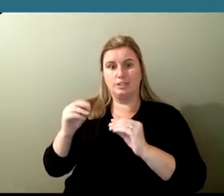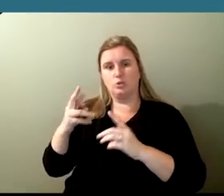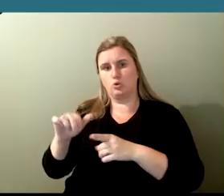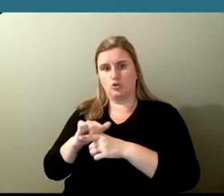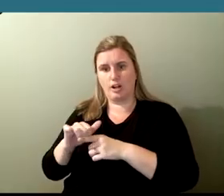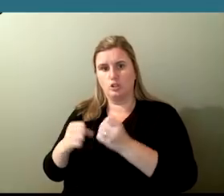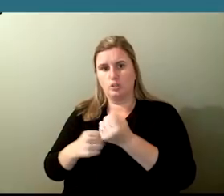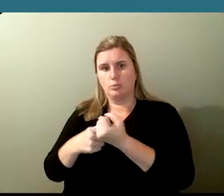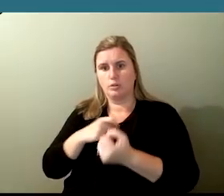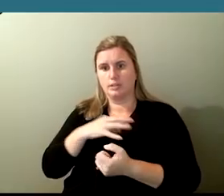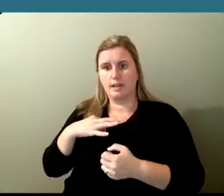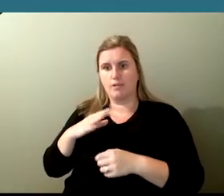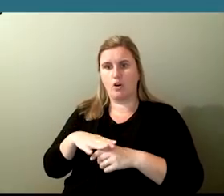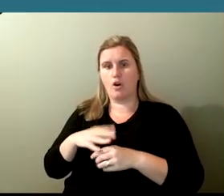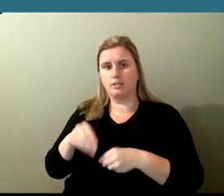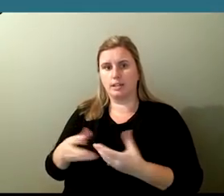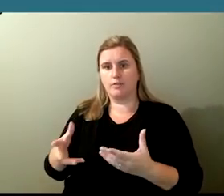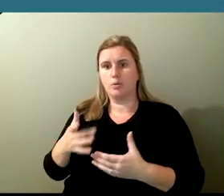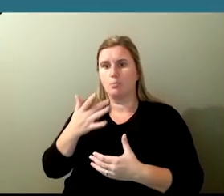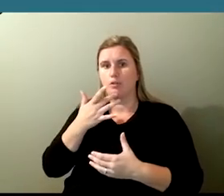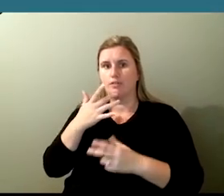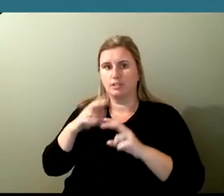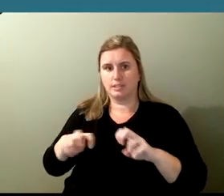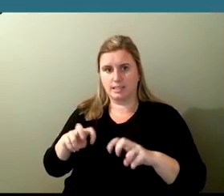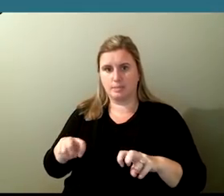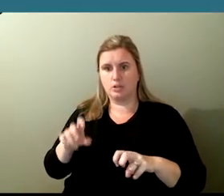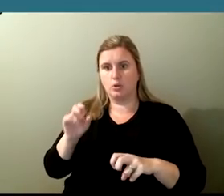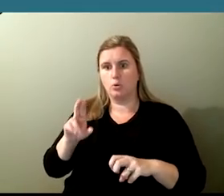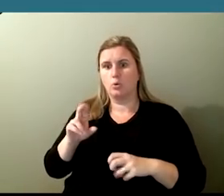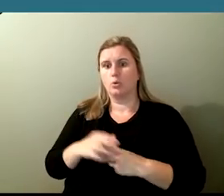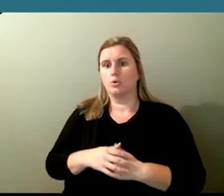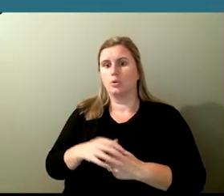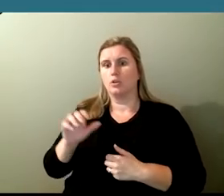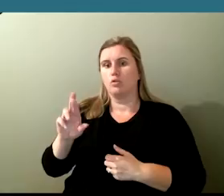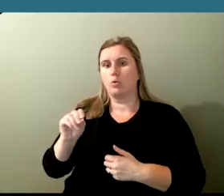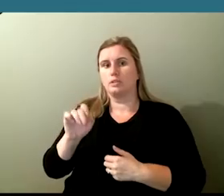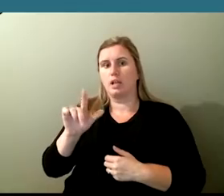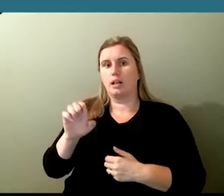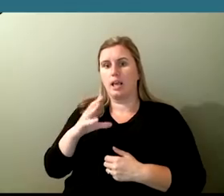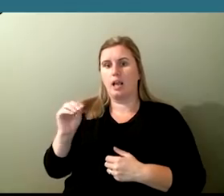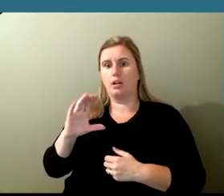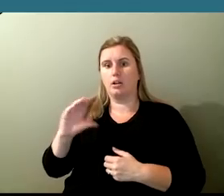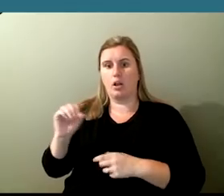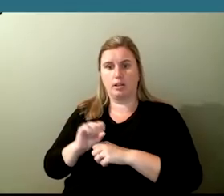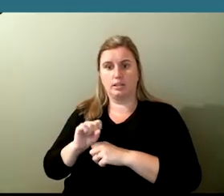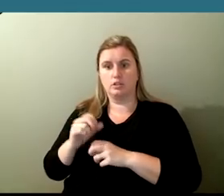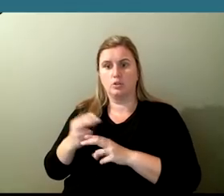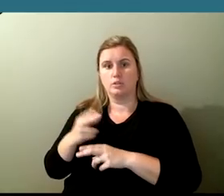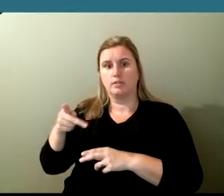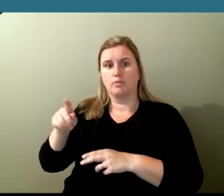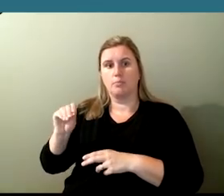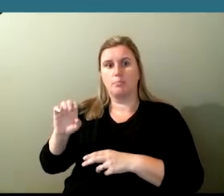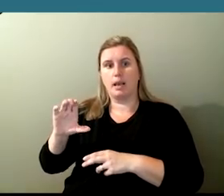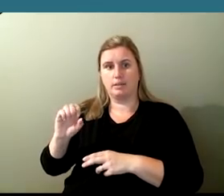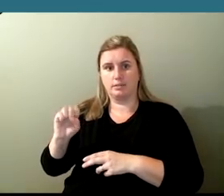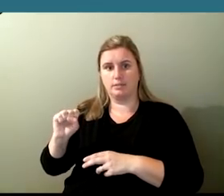support staff on the delivery of preference assessment. Rosales and colleagues in 2009, the use of PECs with